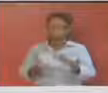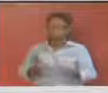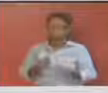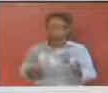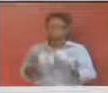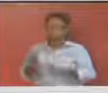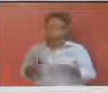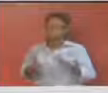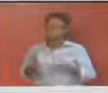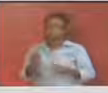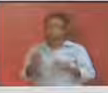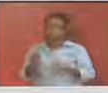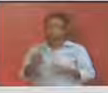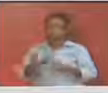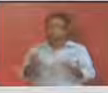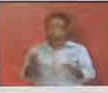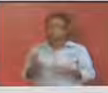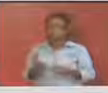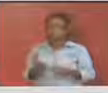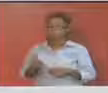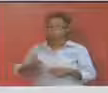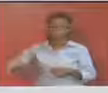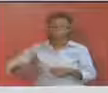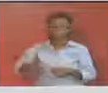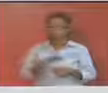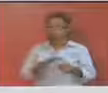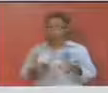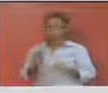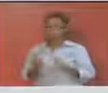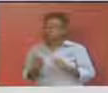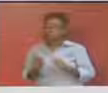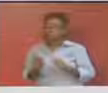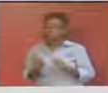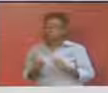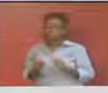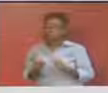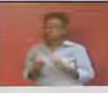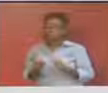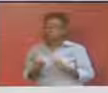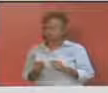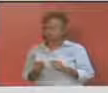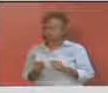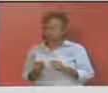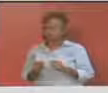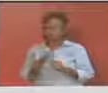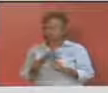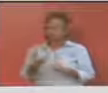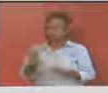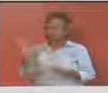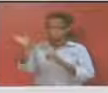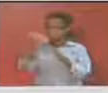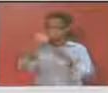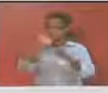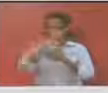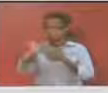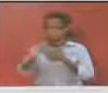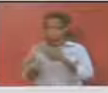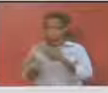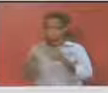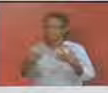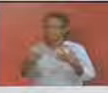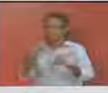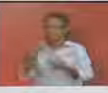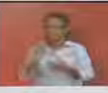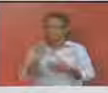me, but across the region, we have identified 48 different lineages. So remember, as I said, the vast majority of